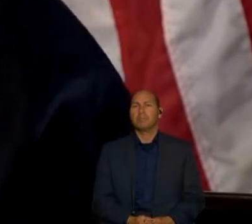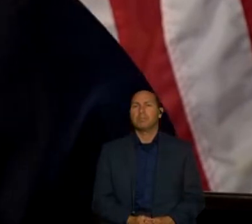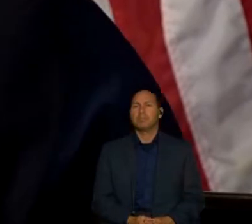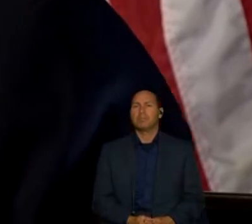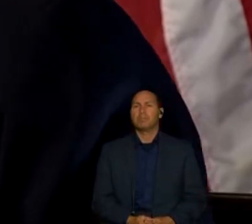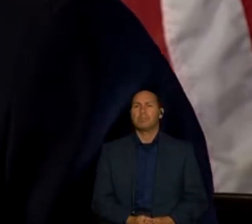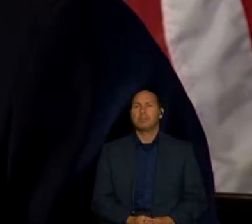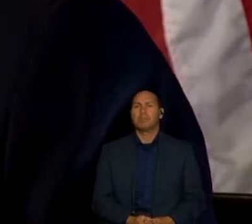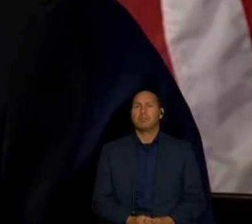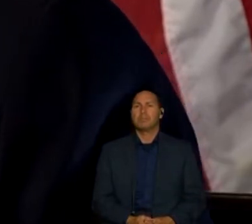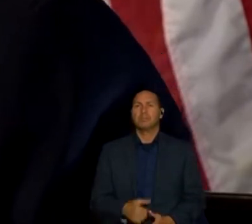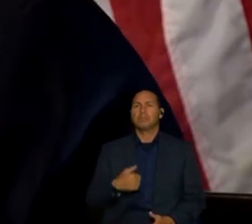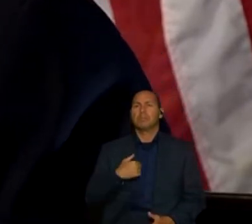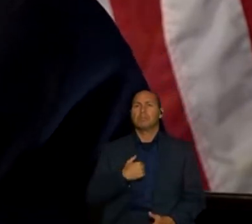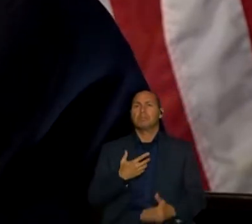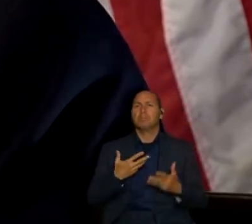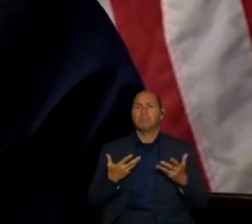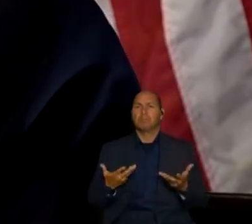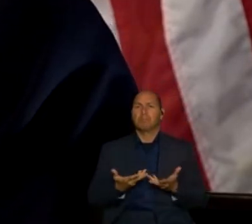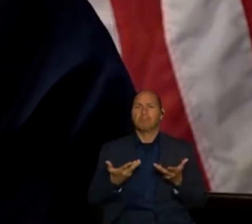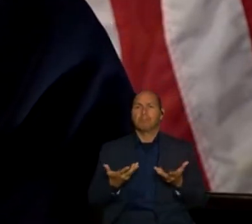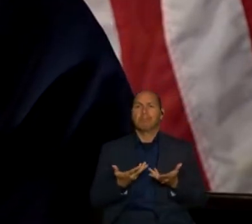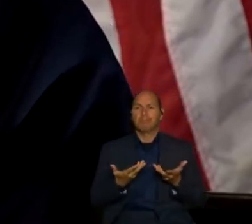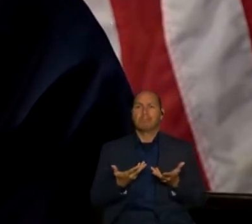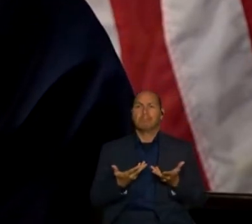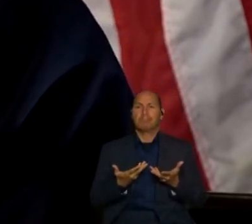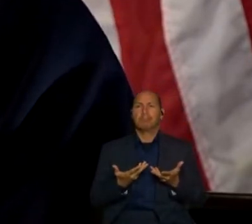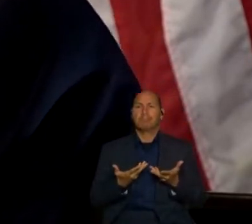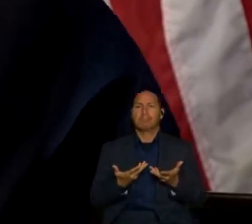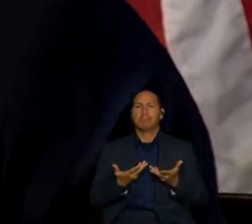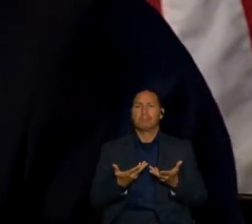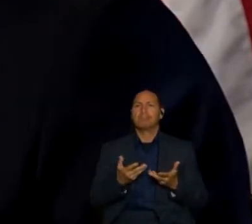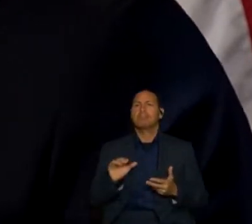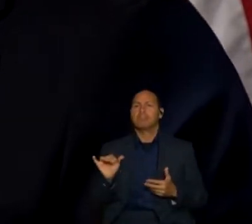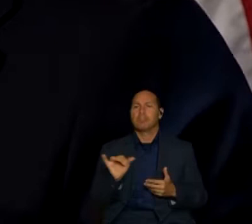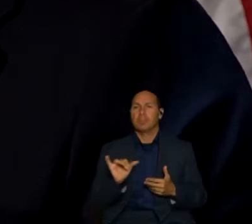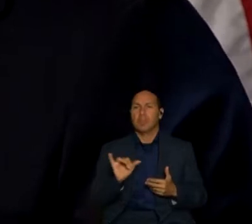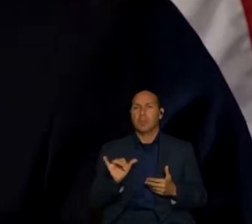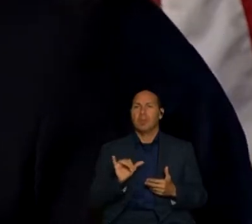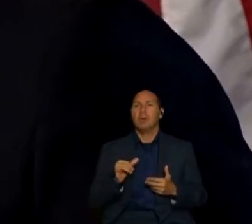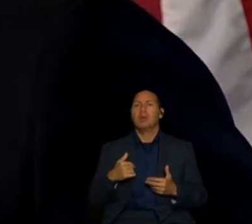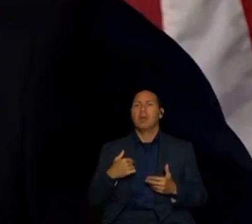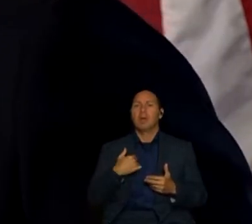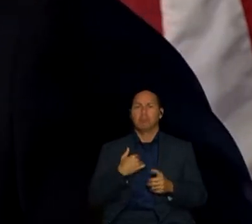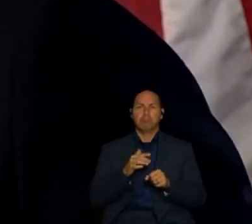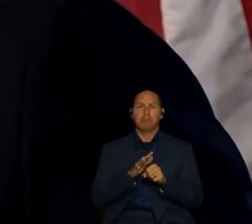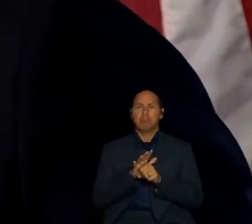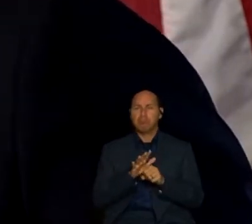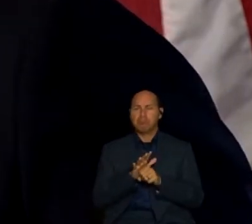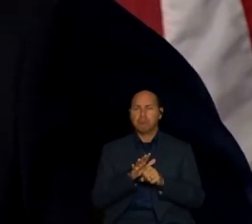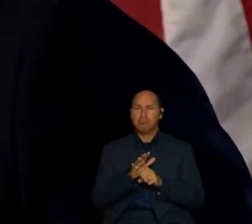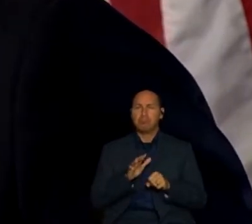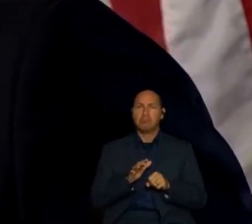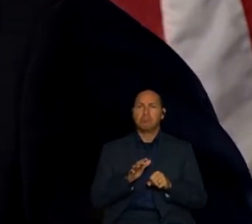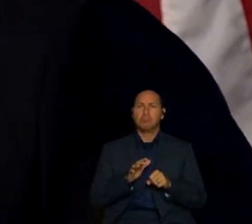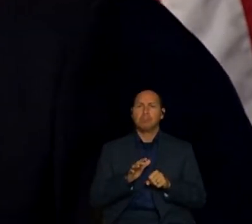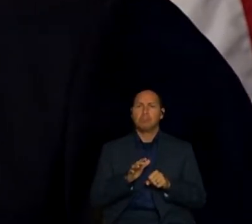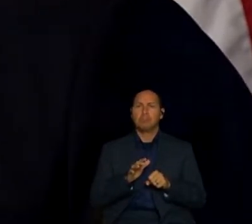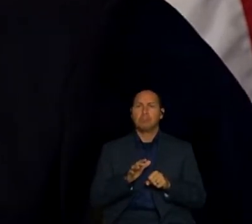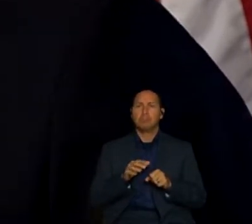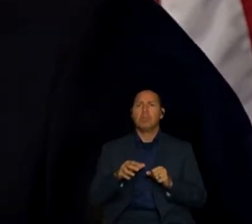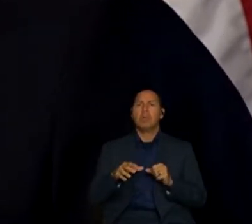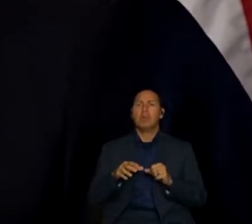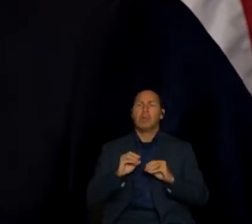And I am here as well, so we have a quorum, and our ex